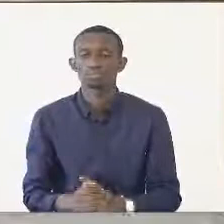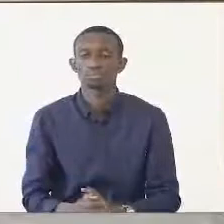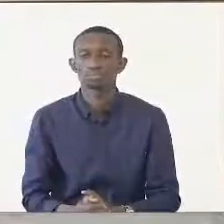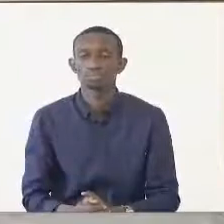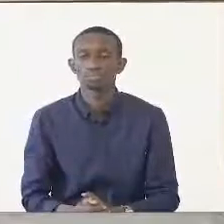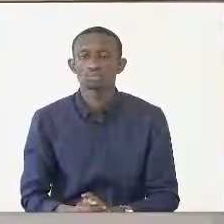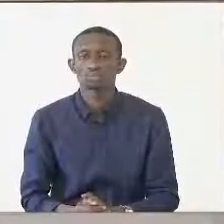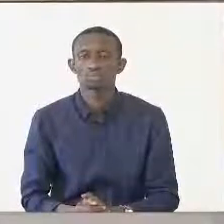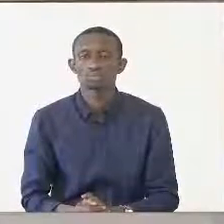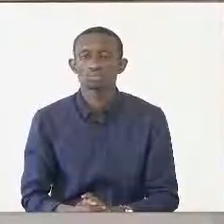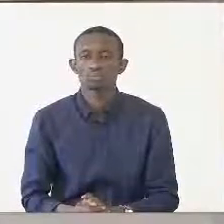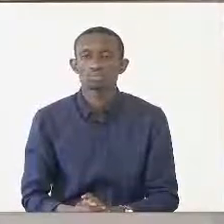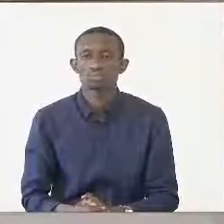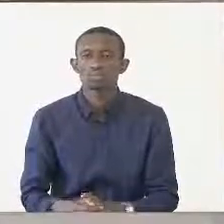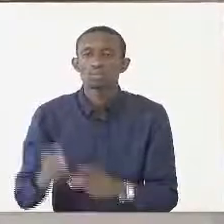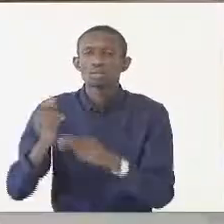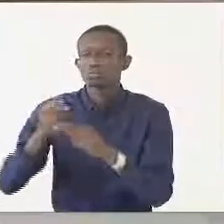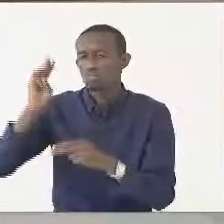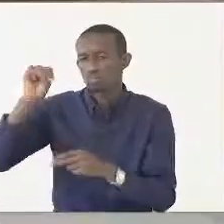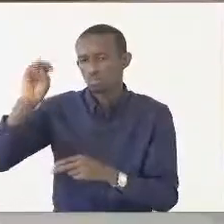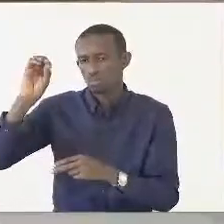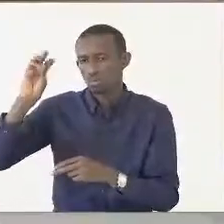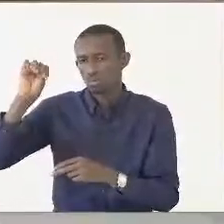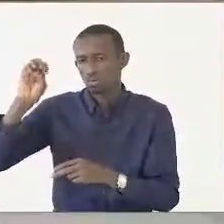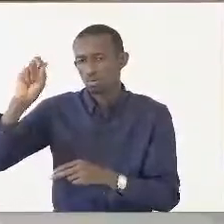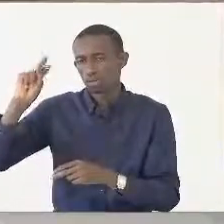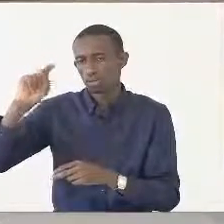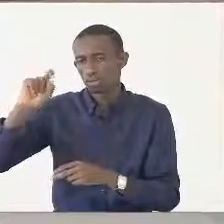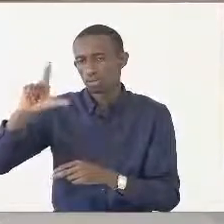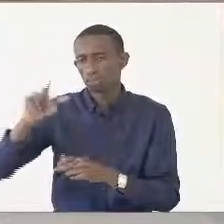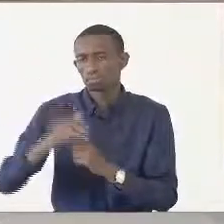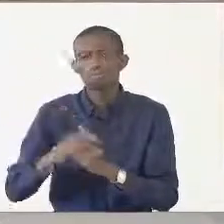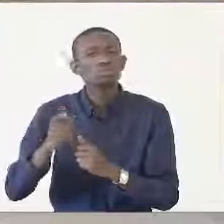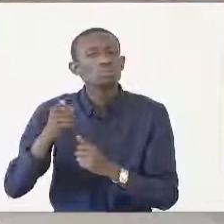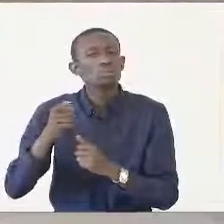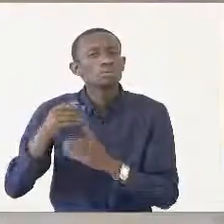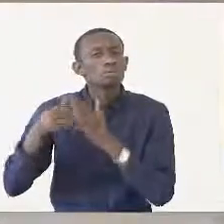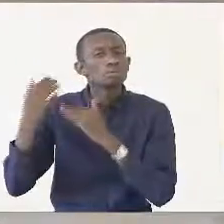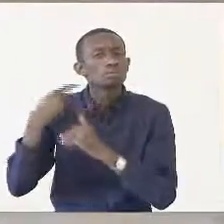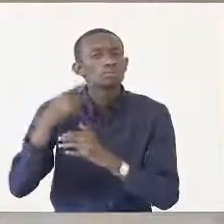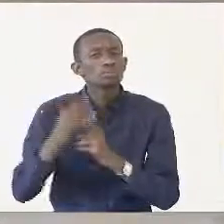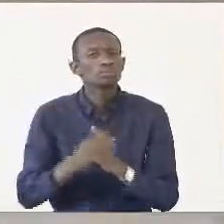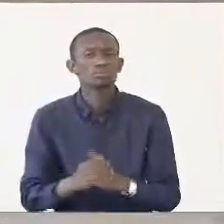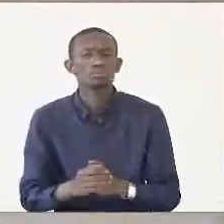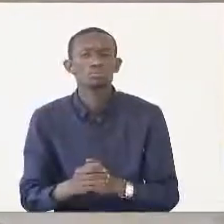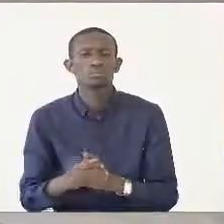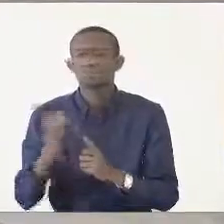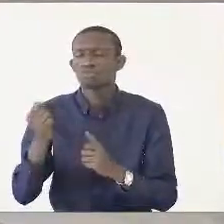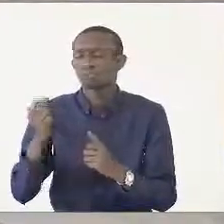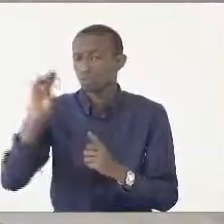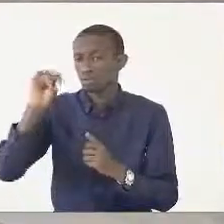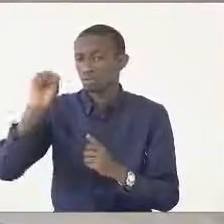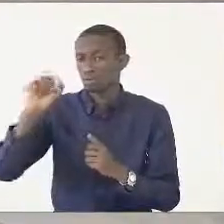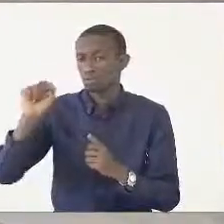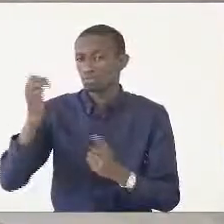of momentum. You know, here we say before and after. So we know that we have mass.